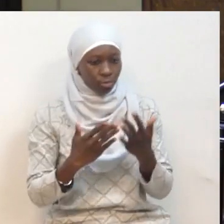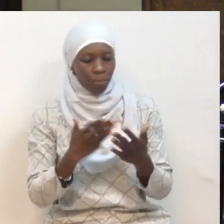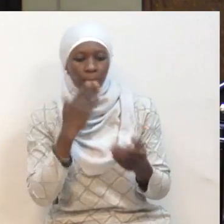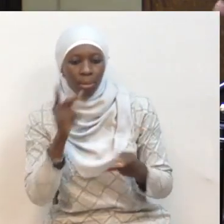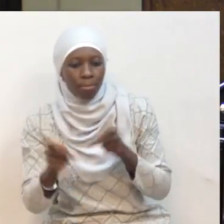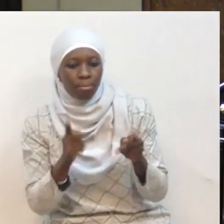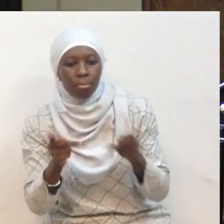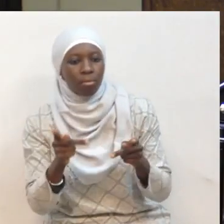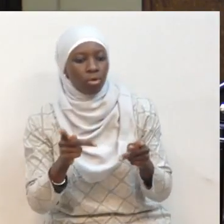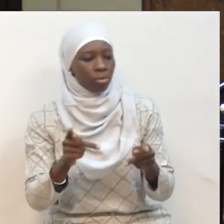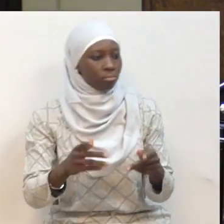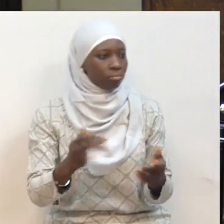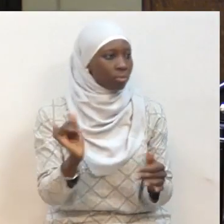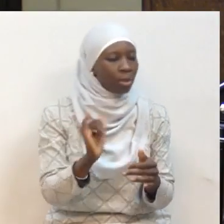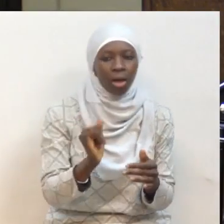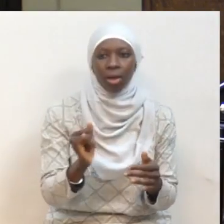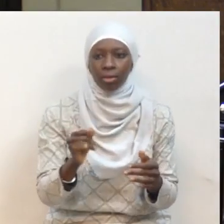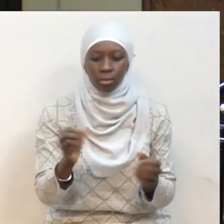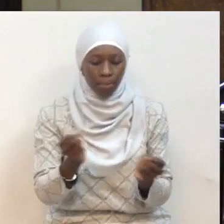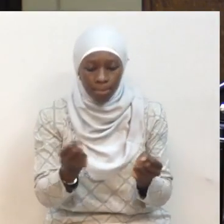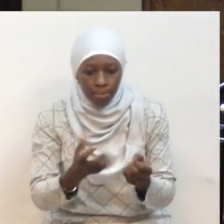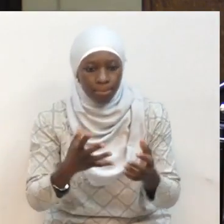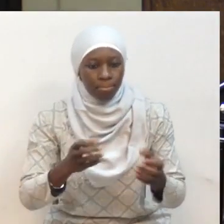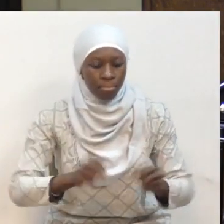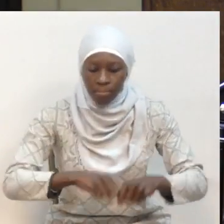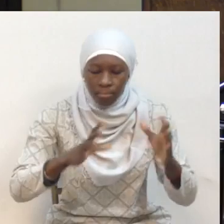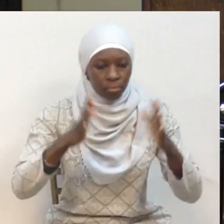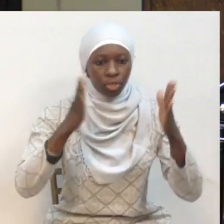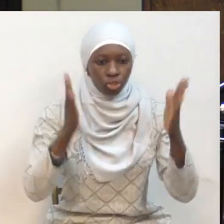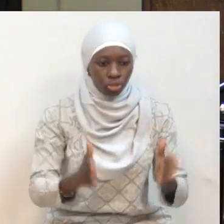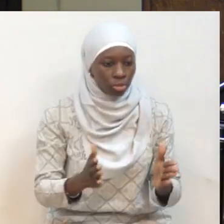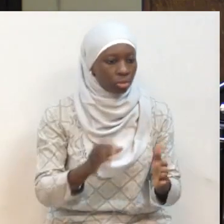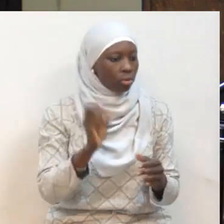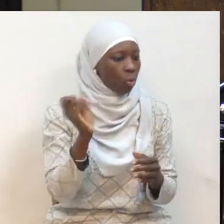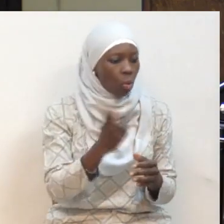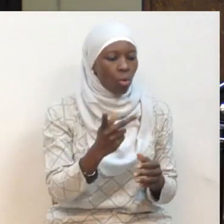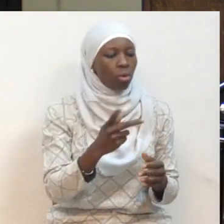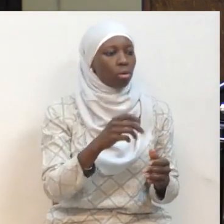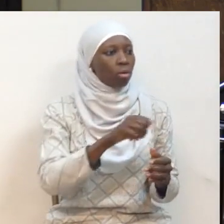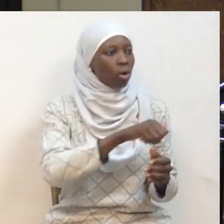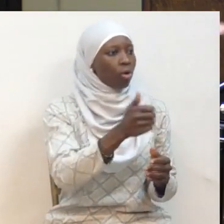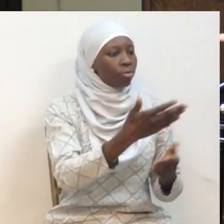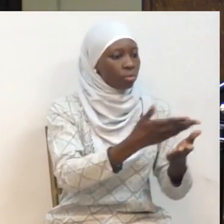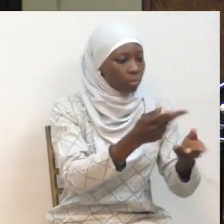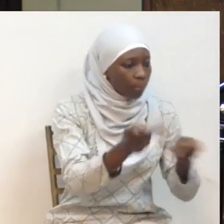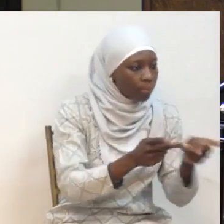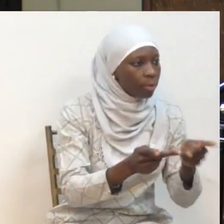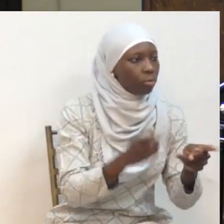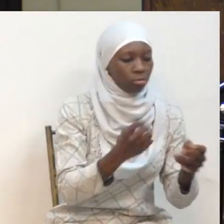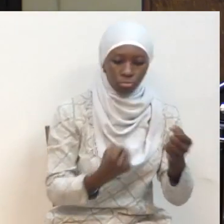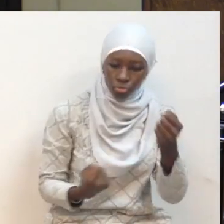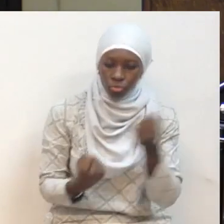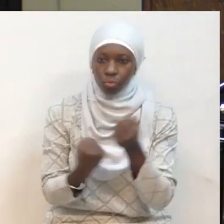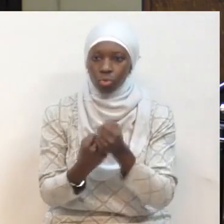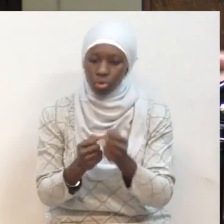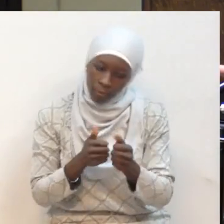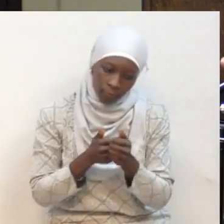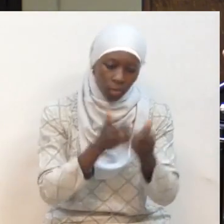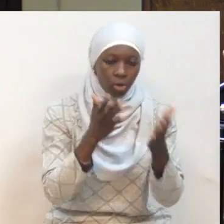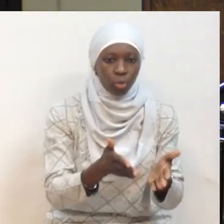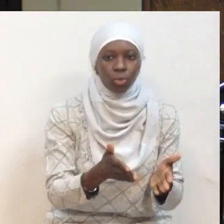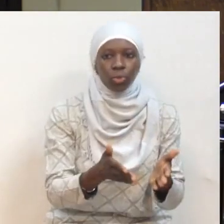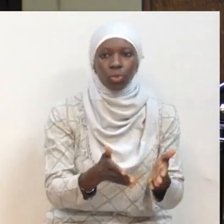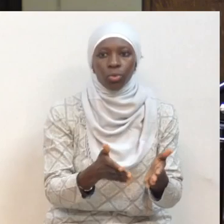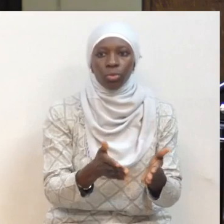the nation will be in chaos. That is not shura, that is not election, that is not